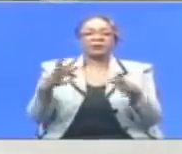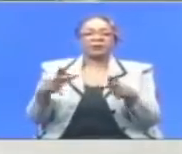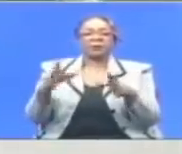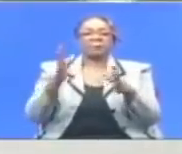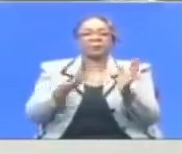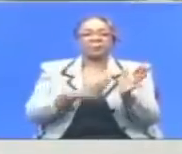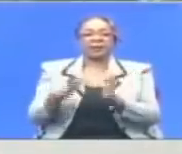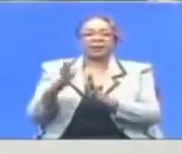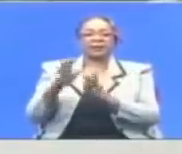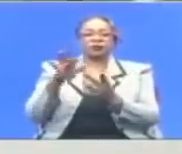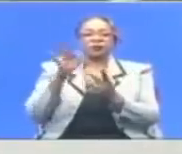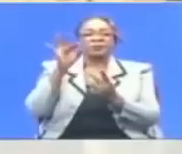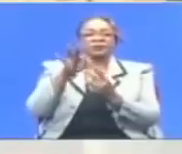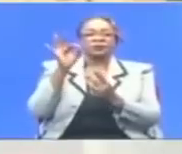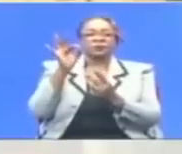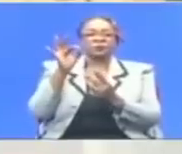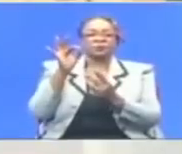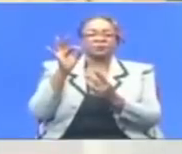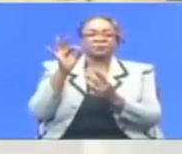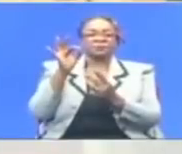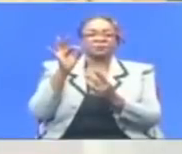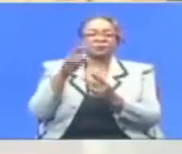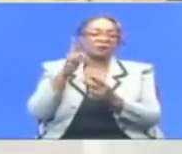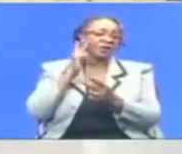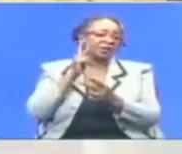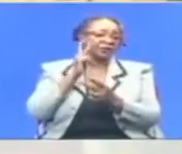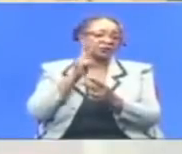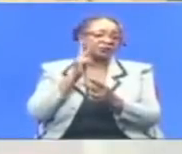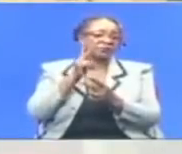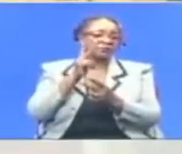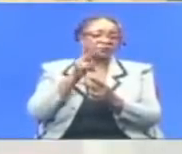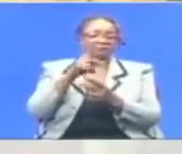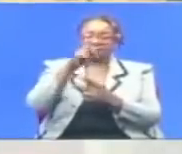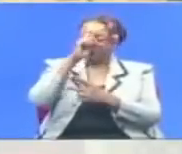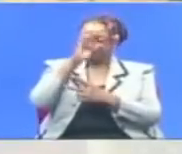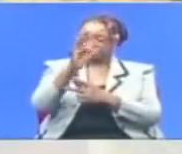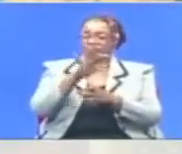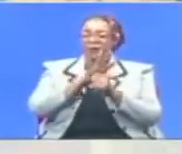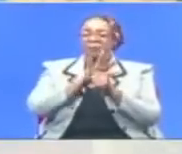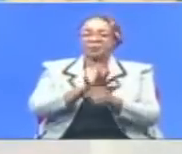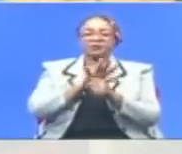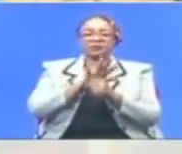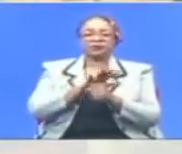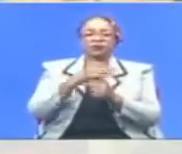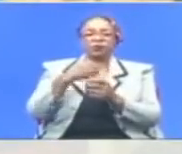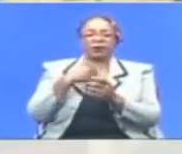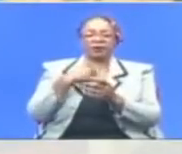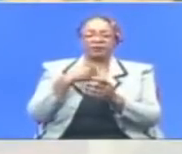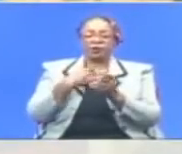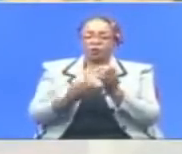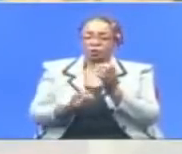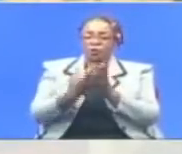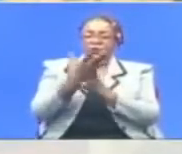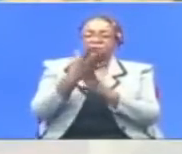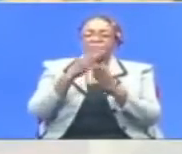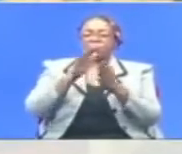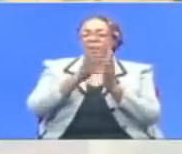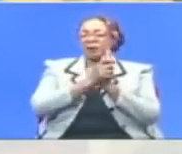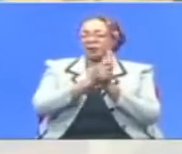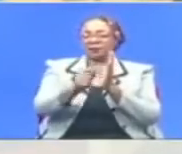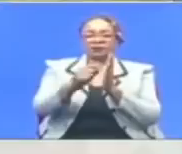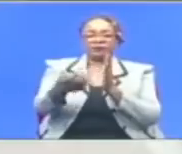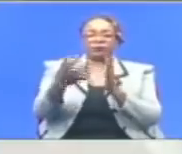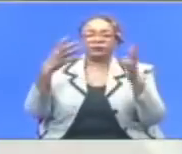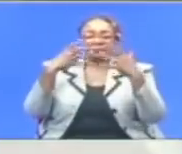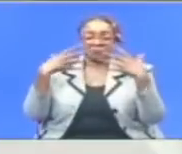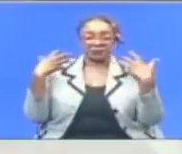nominations. In Kisii, there is serious pressure to counter the growing popularity of Dagoretti North MP Simba